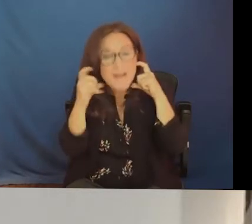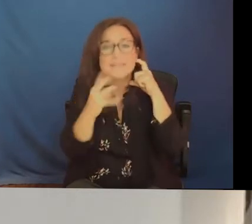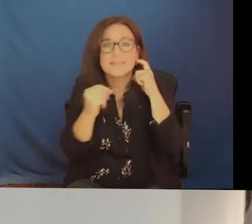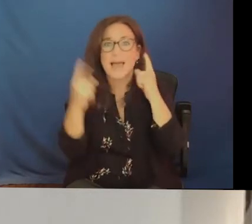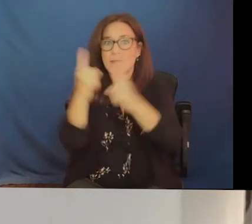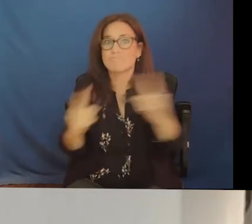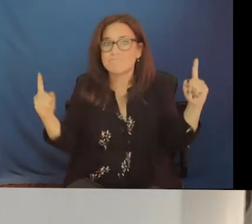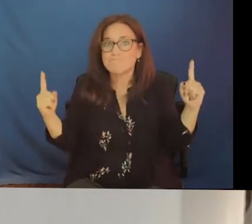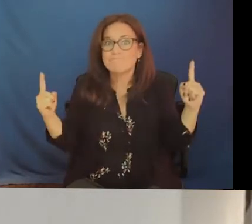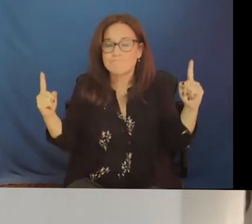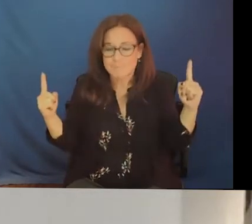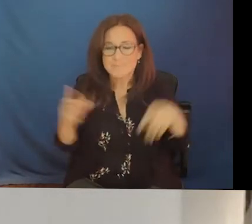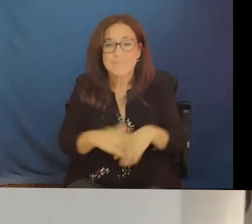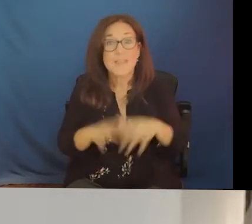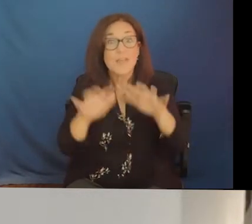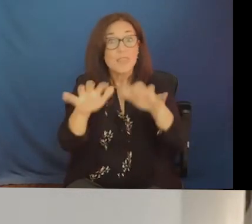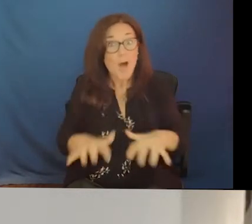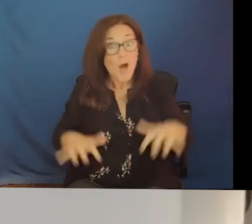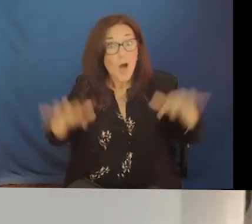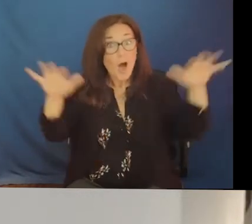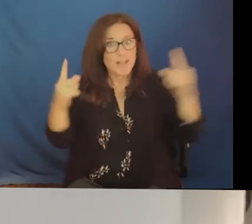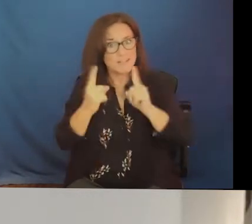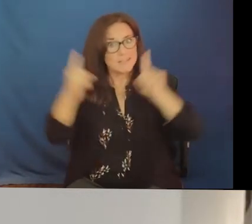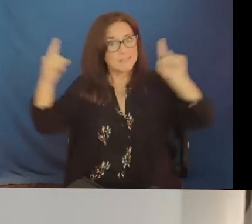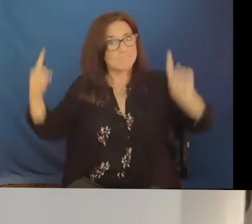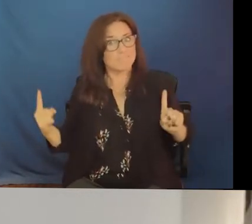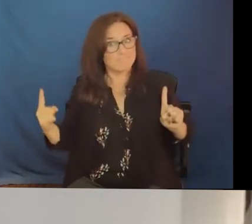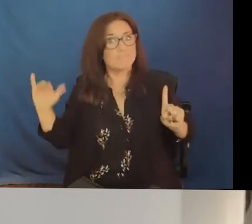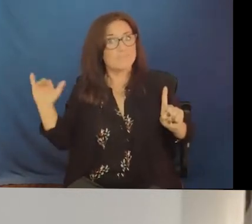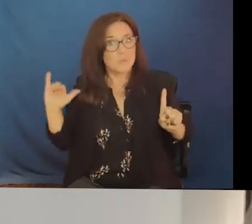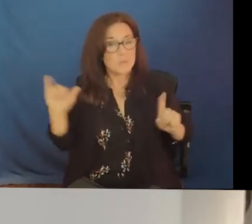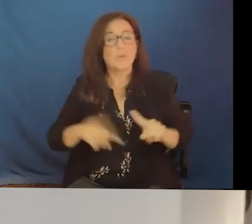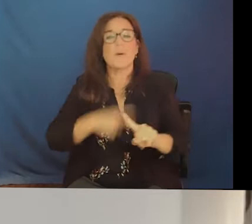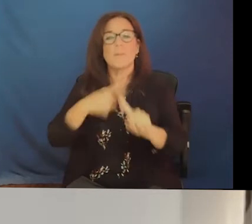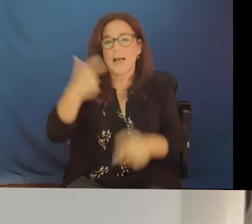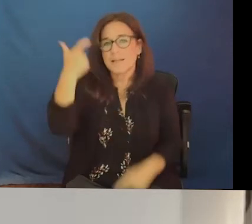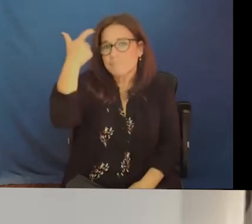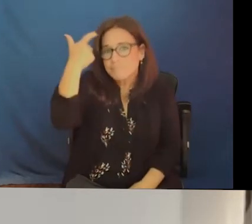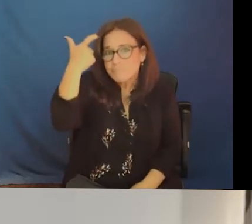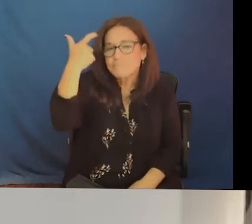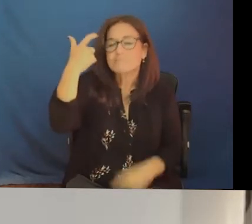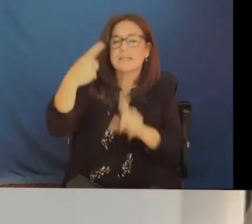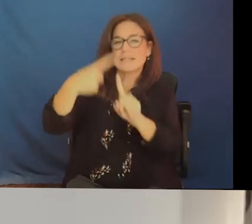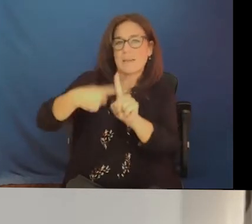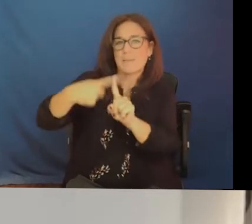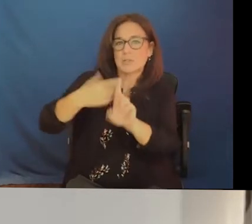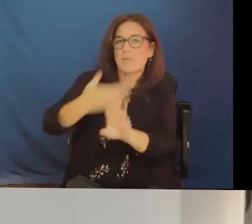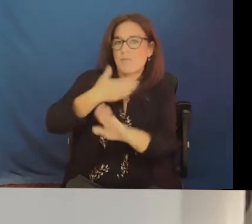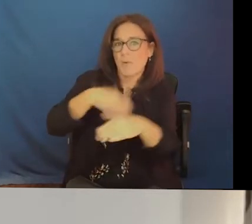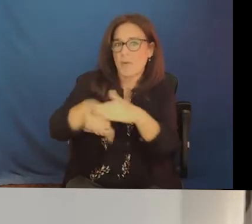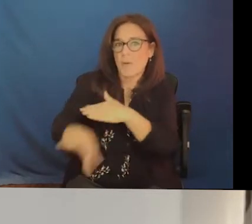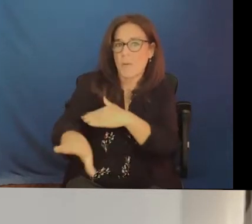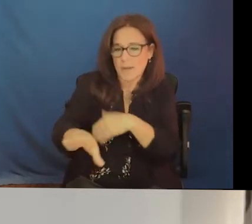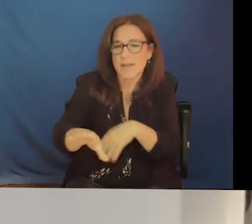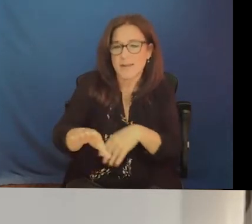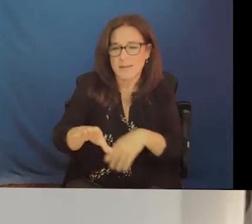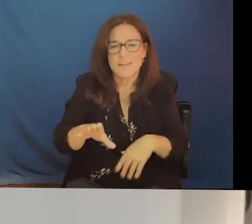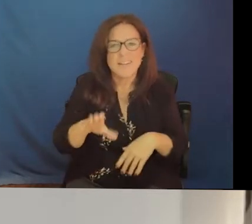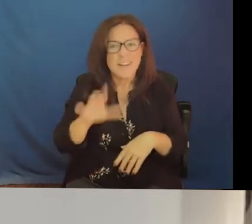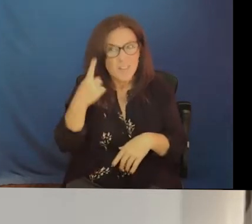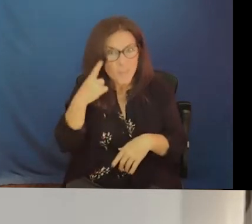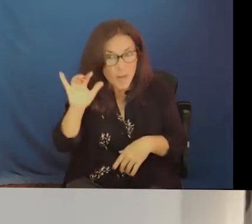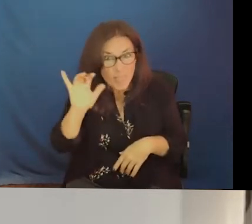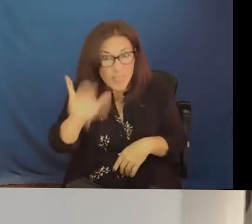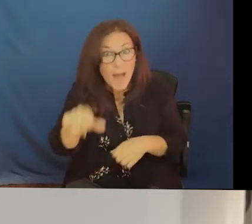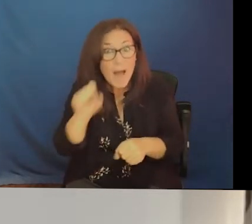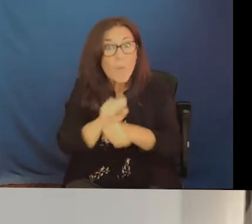audience sat socially distanced also, and everyone had their temperature taken before the show. So simply, I'm just filled with